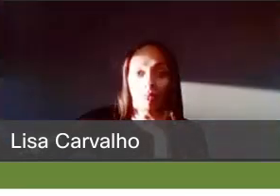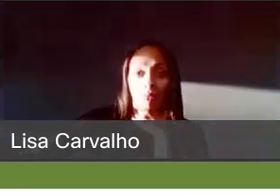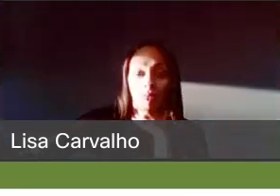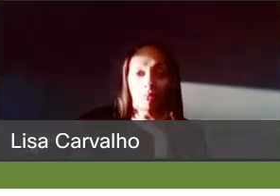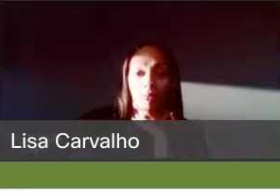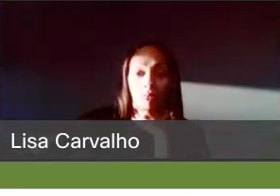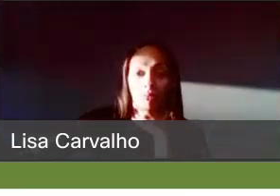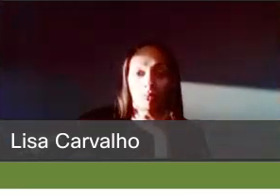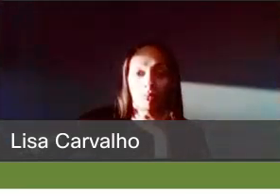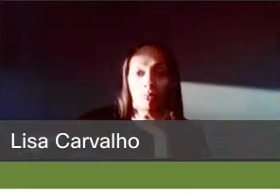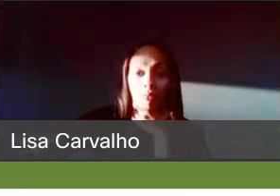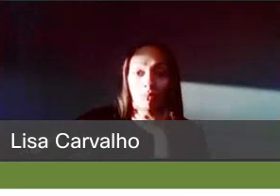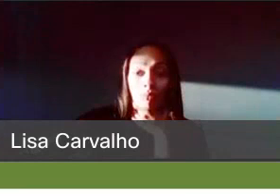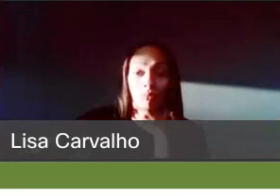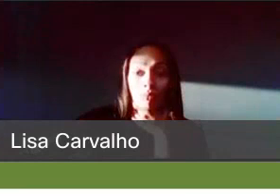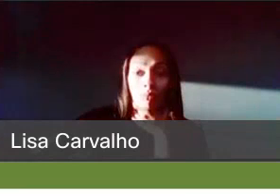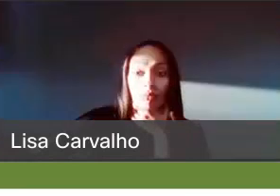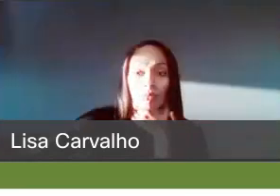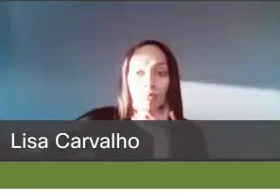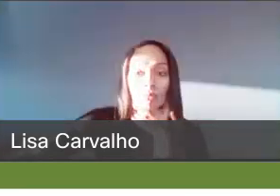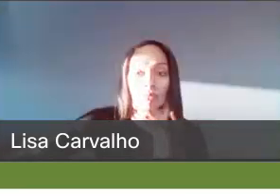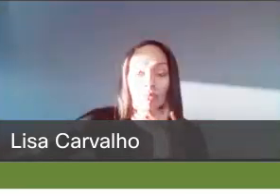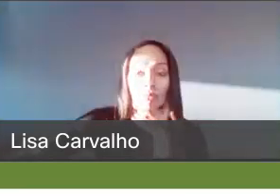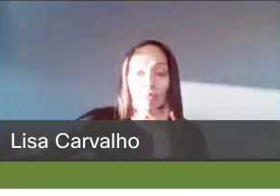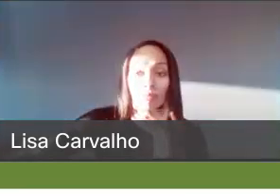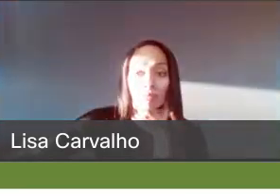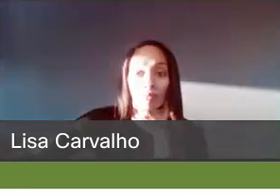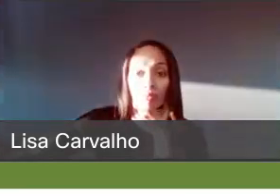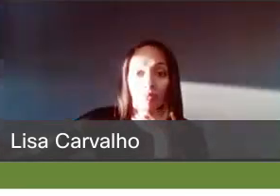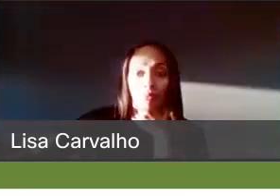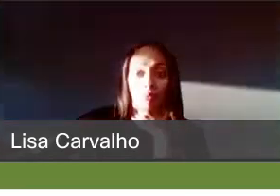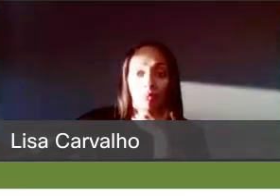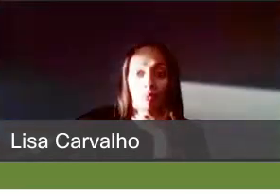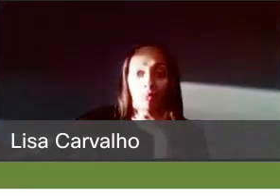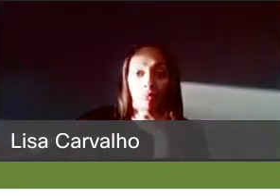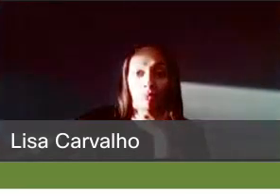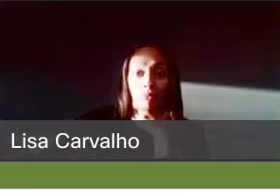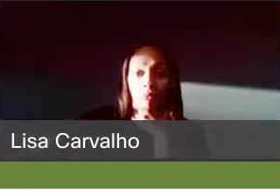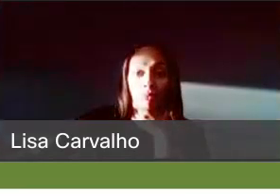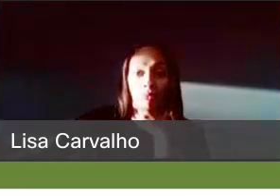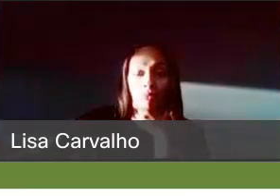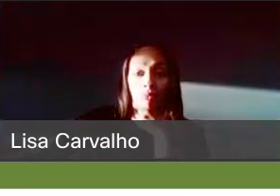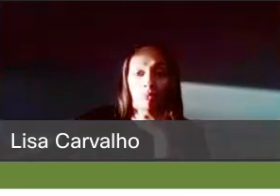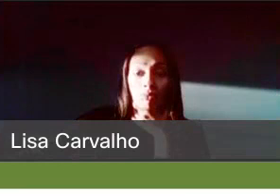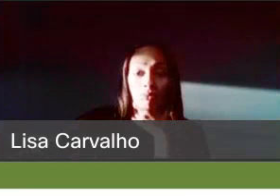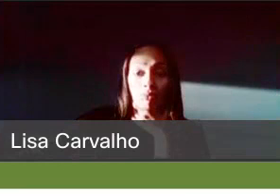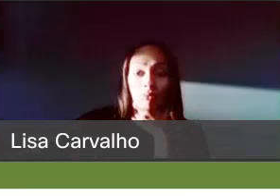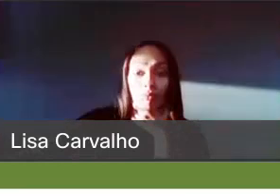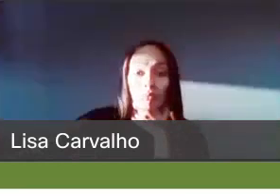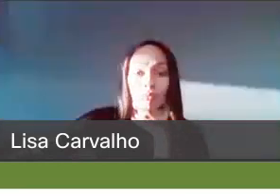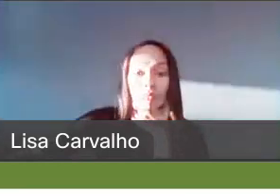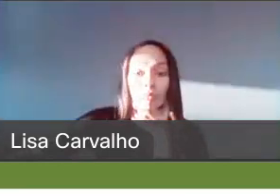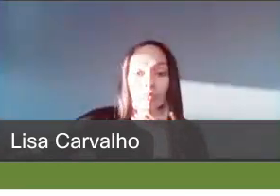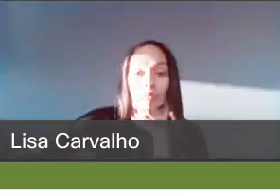provide support for the individual in the moment. Also check in with my supervisor and or area director, and check in